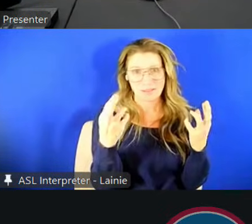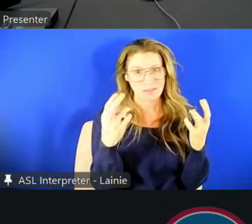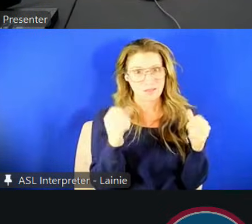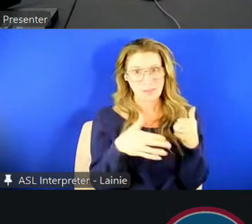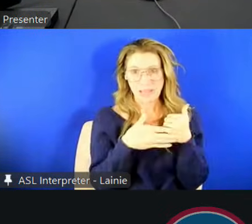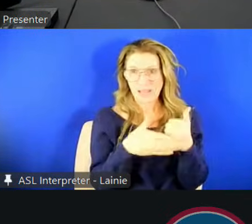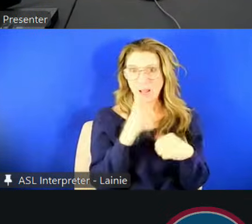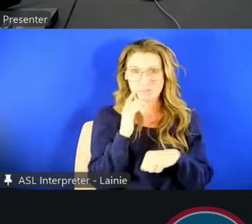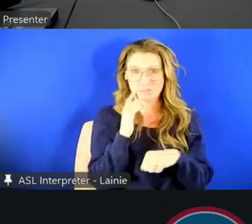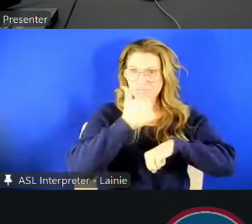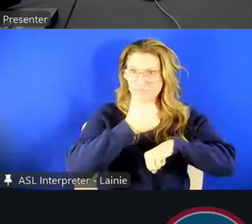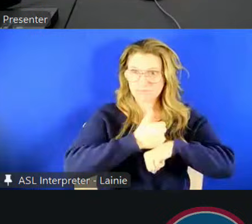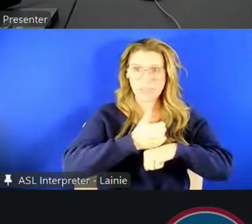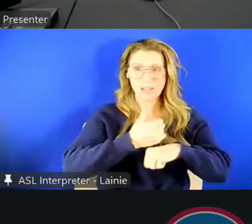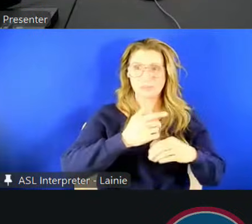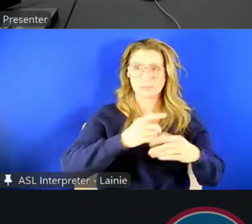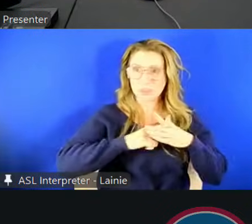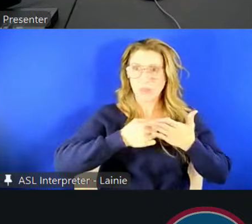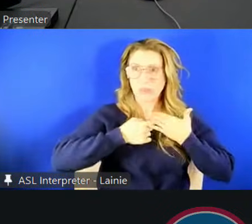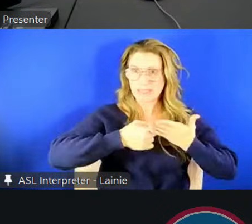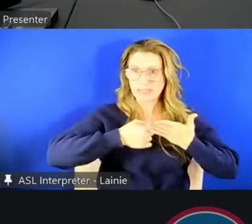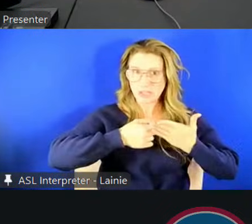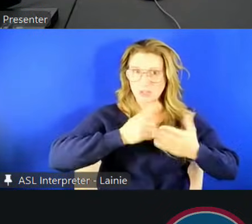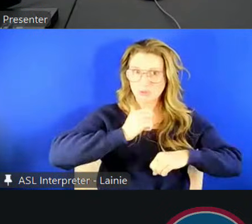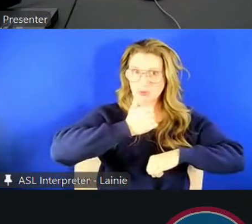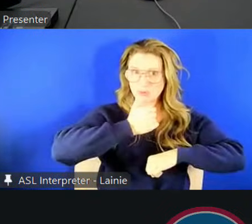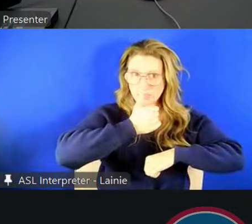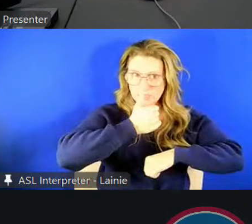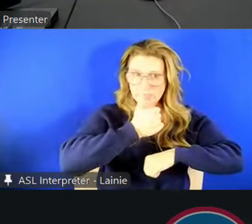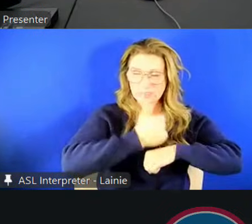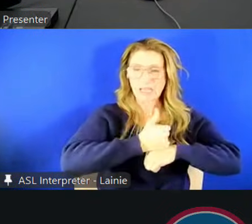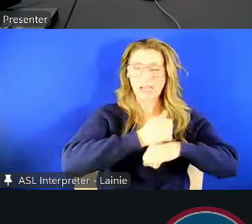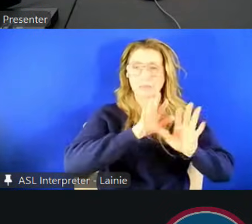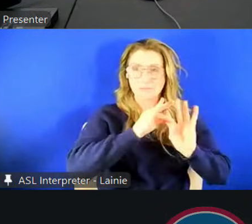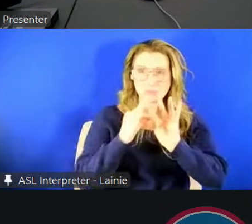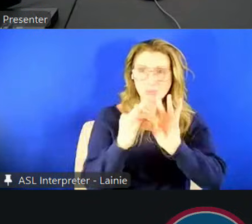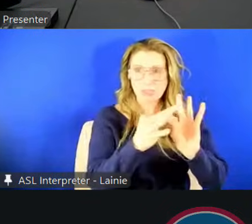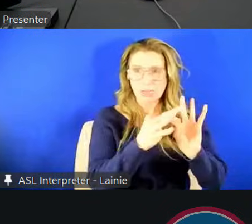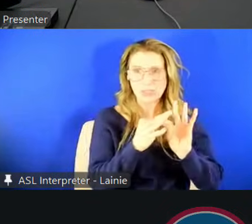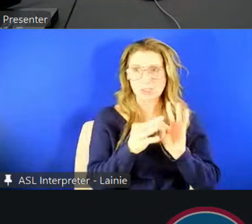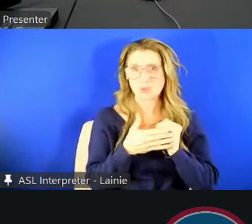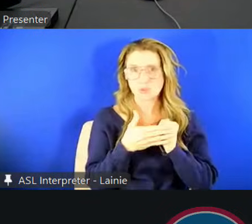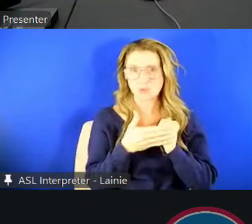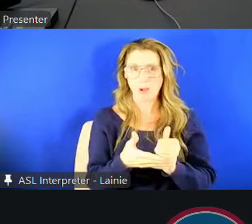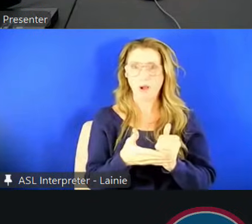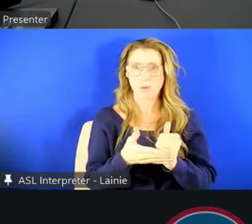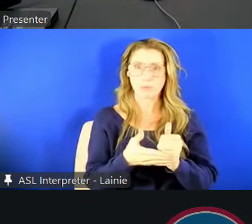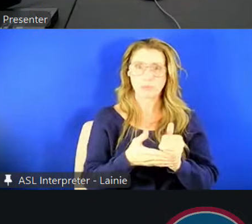that discussion, to see if there's organizations that would help with that.